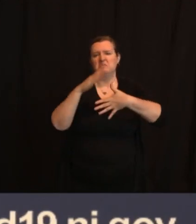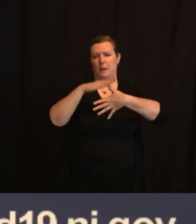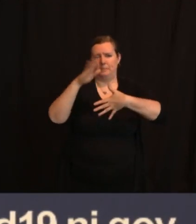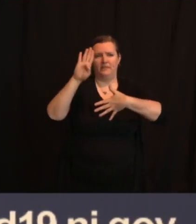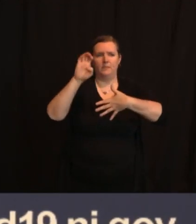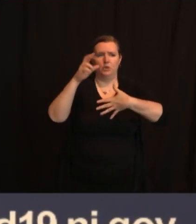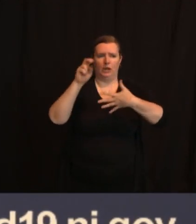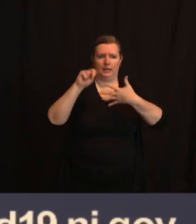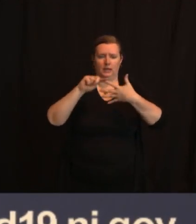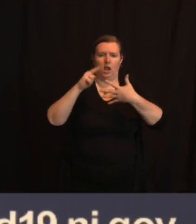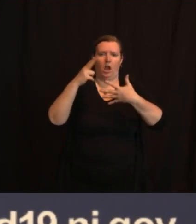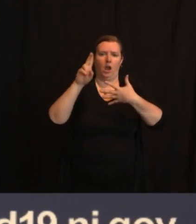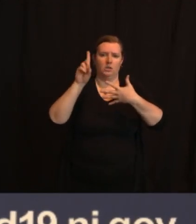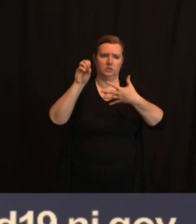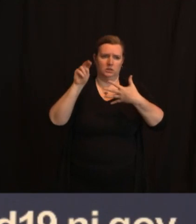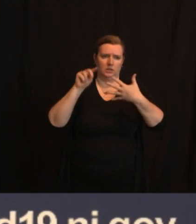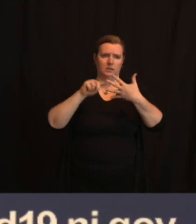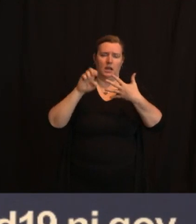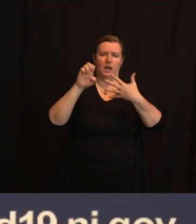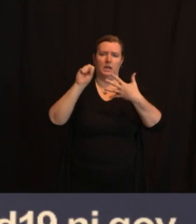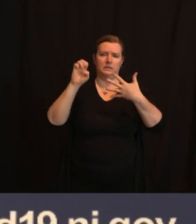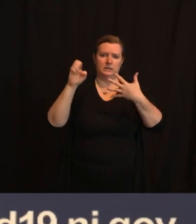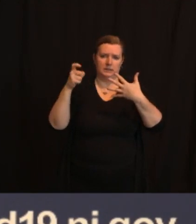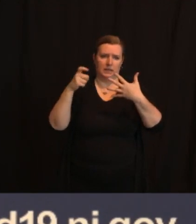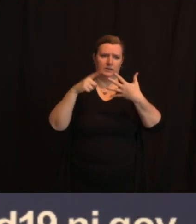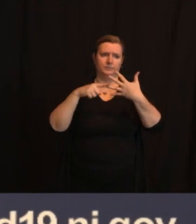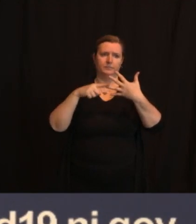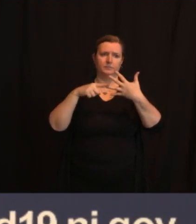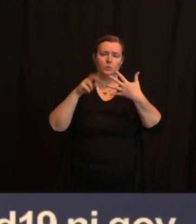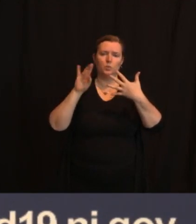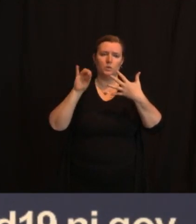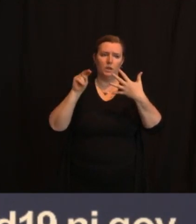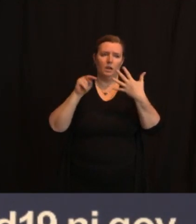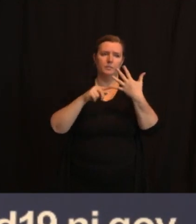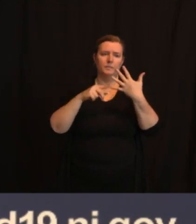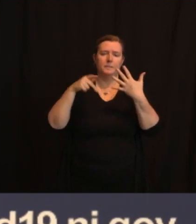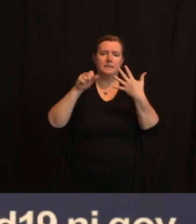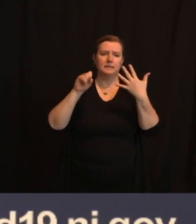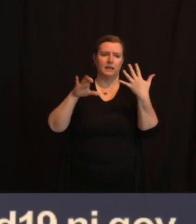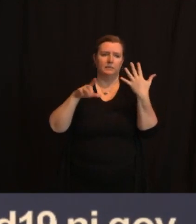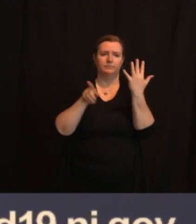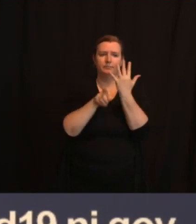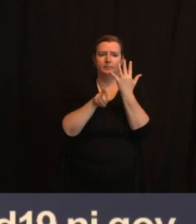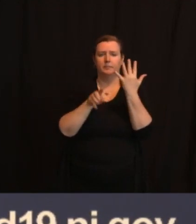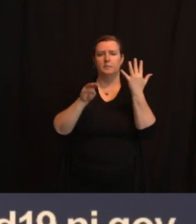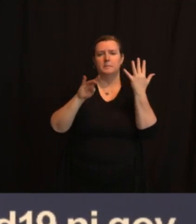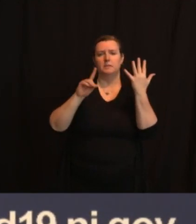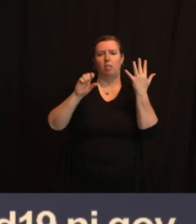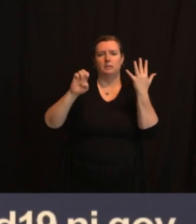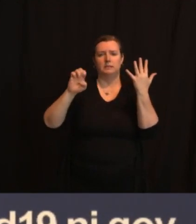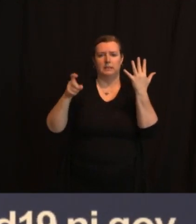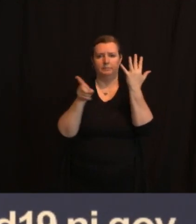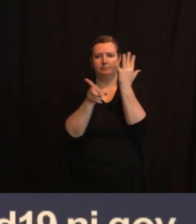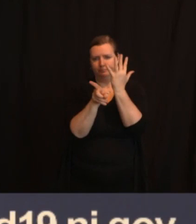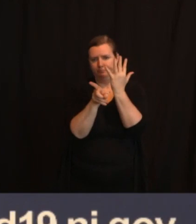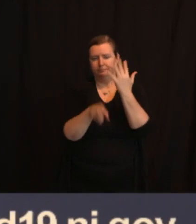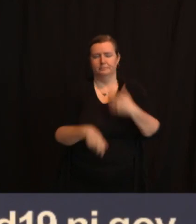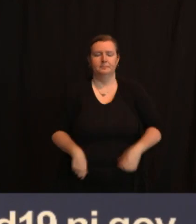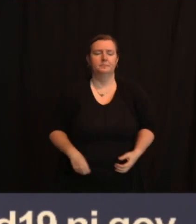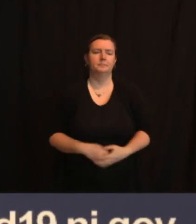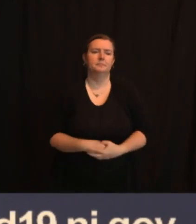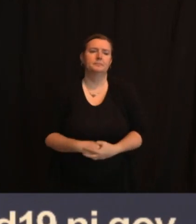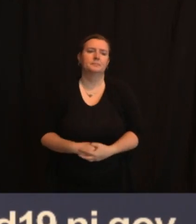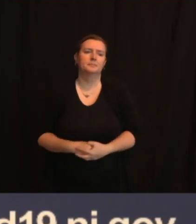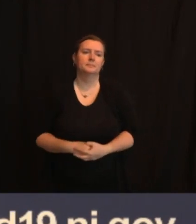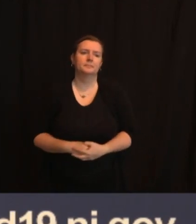Union, Passaic, Middlesex, the most by a meaningful amount. Positivity, that's the first time we've been under 40 in a while,